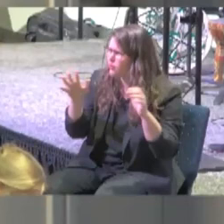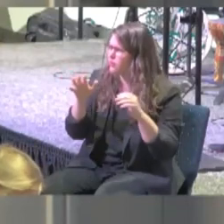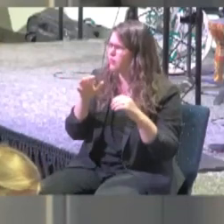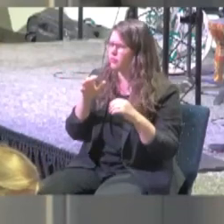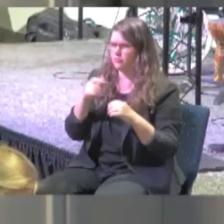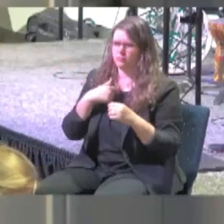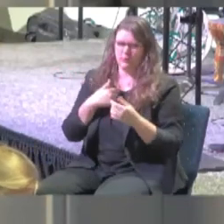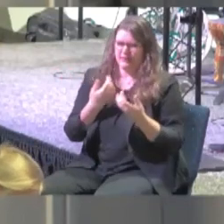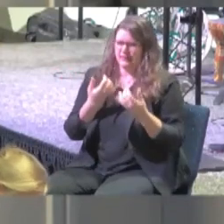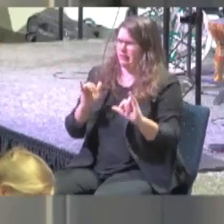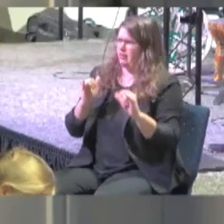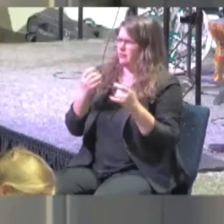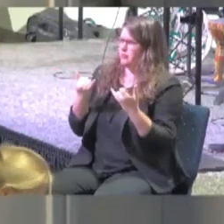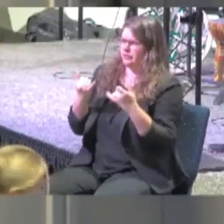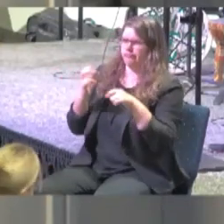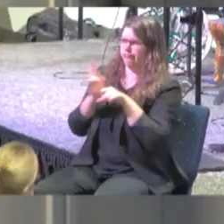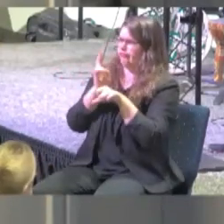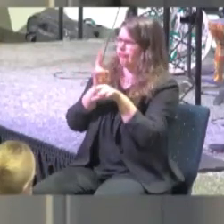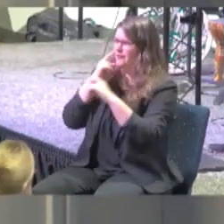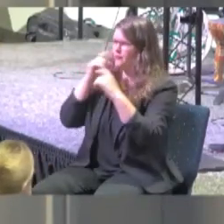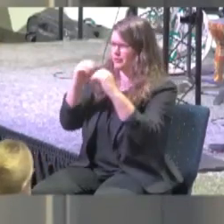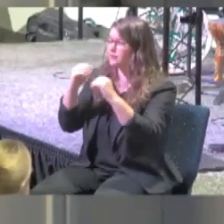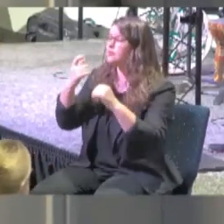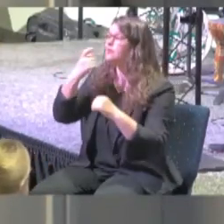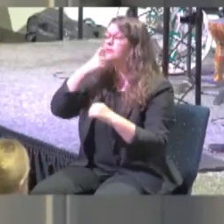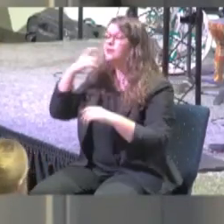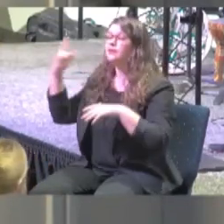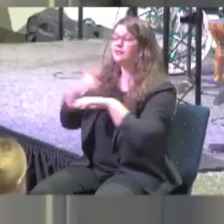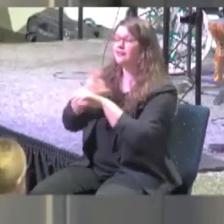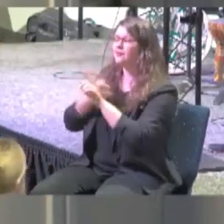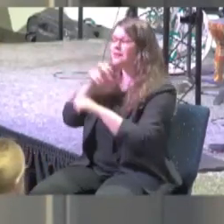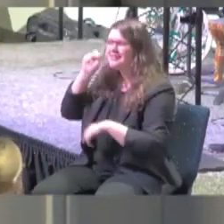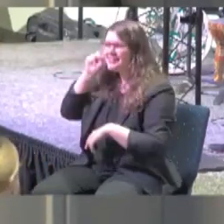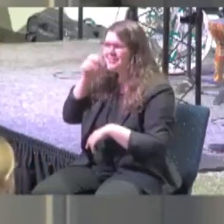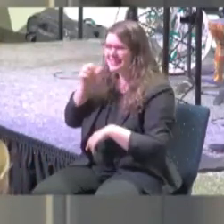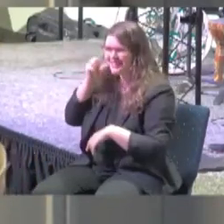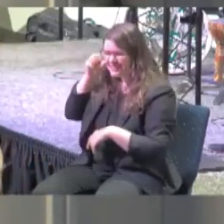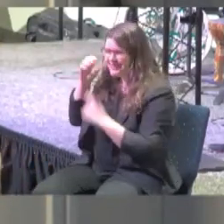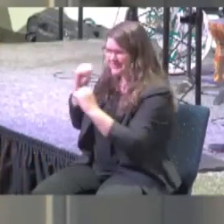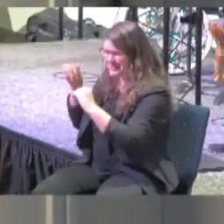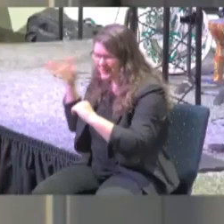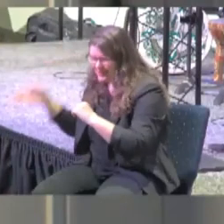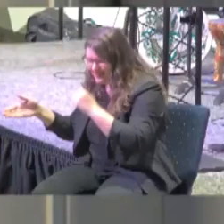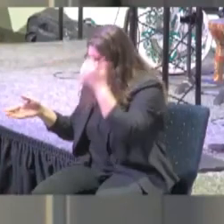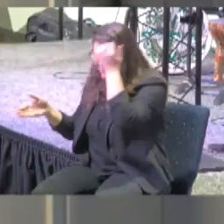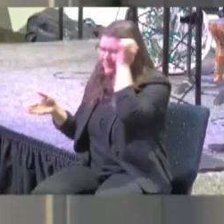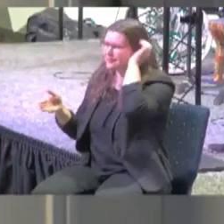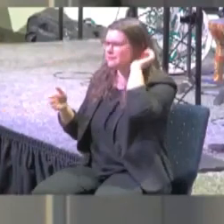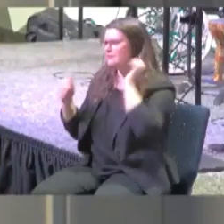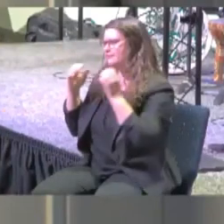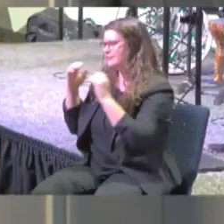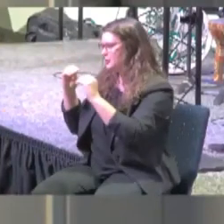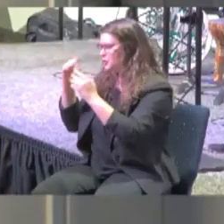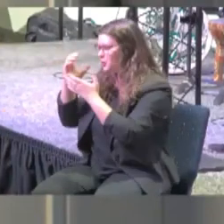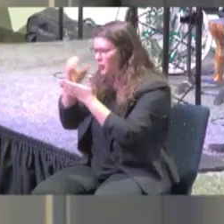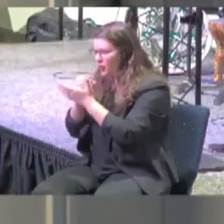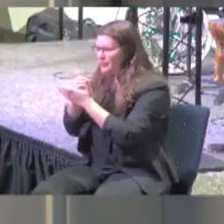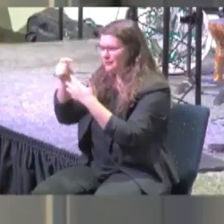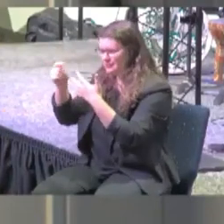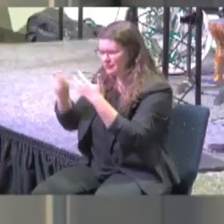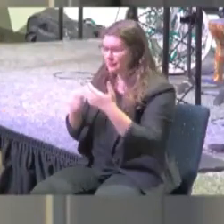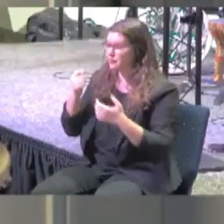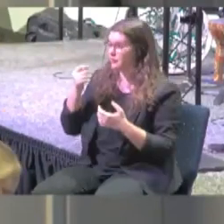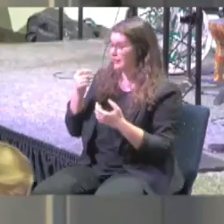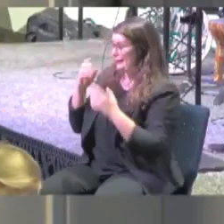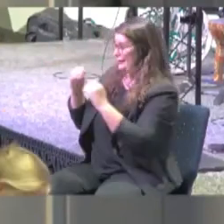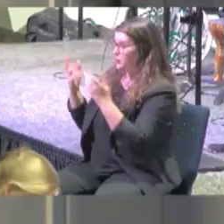my teaching. Just got back yesterday from Nigeria, and I've been teaching there, and very often in teaching courses, the ideas that I learned in that book still